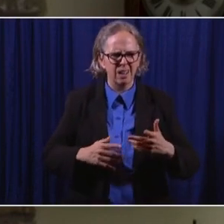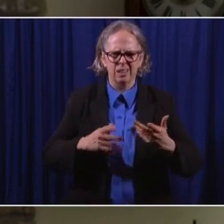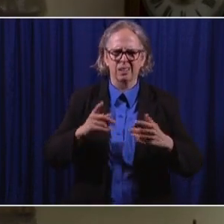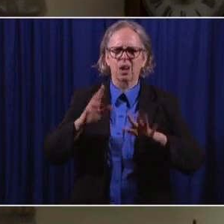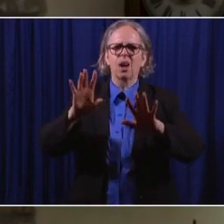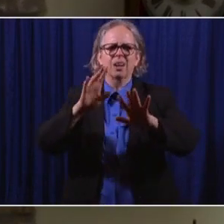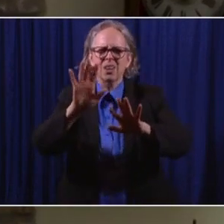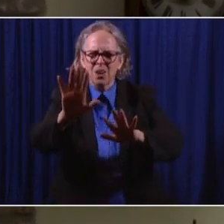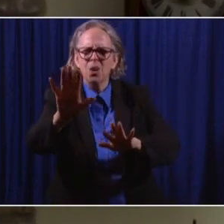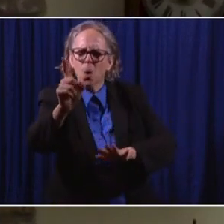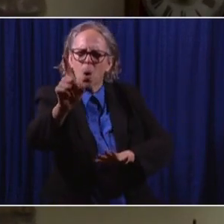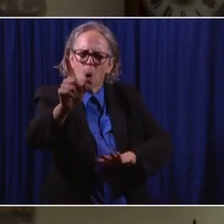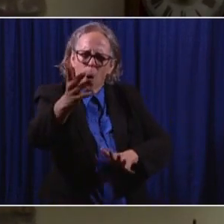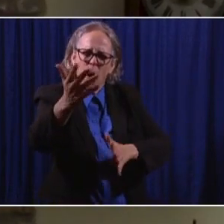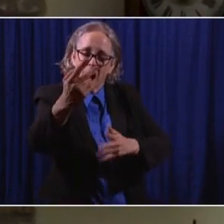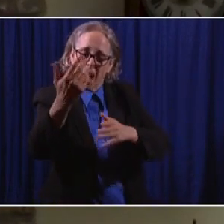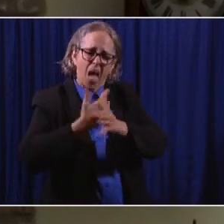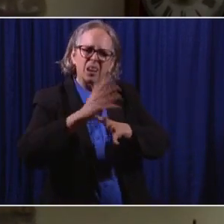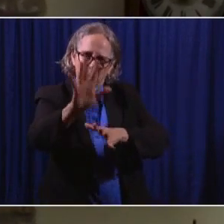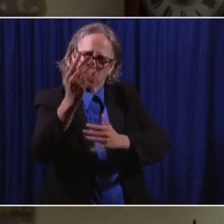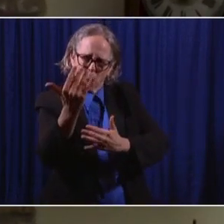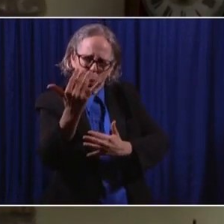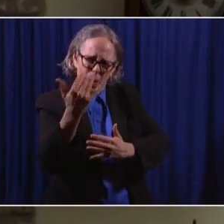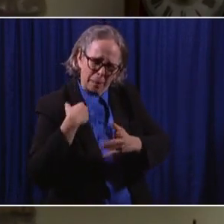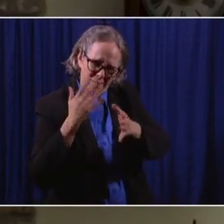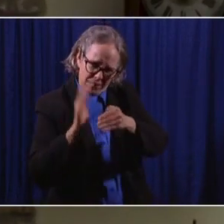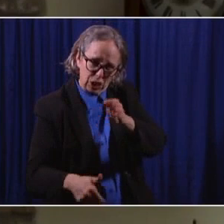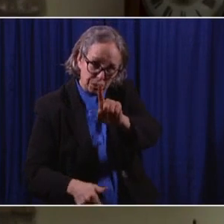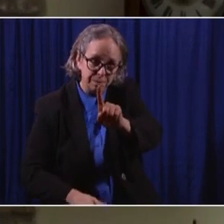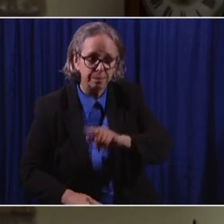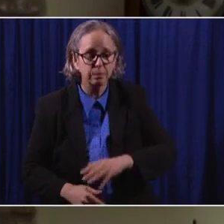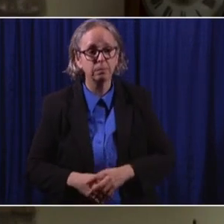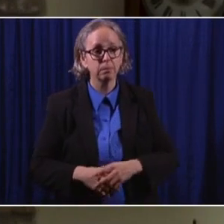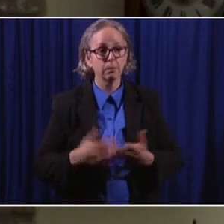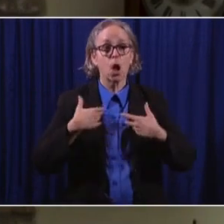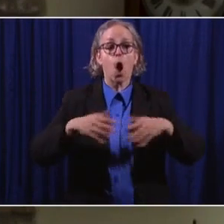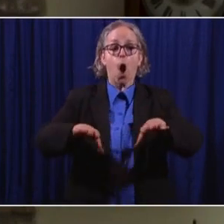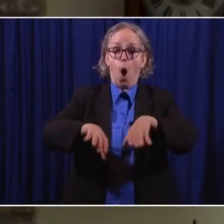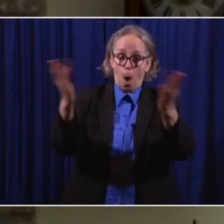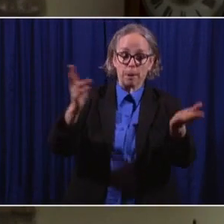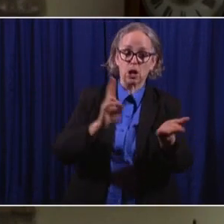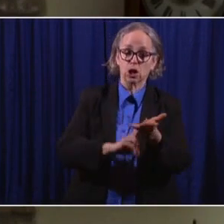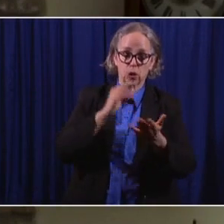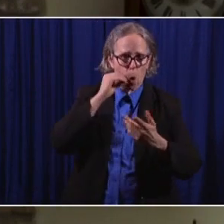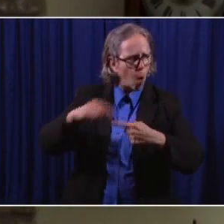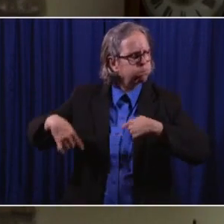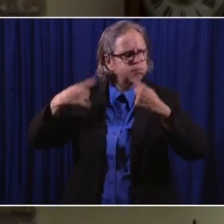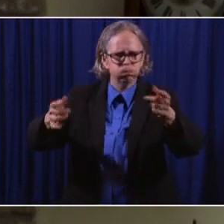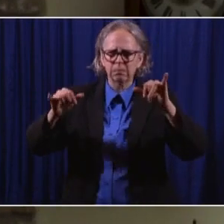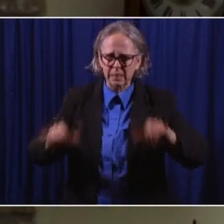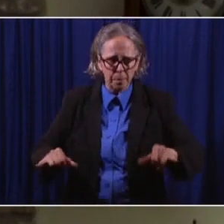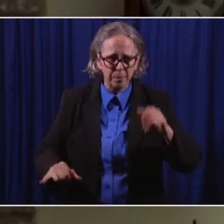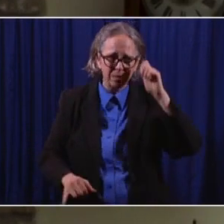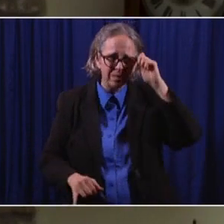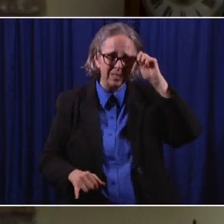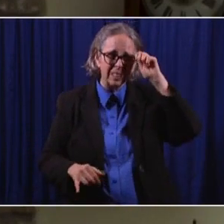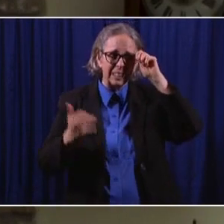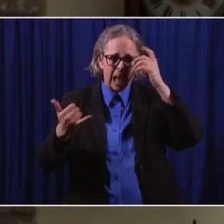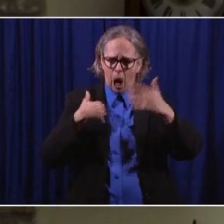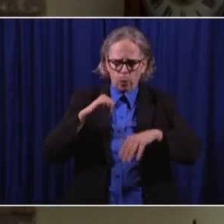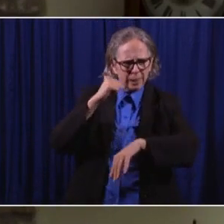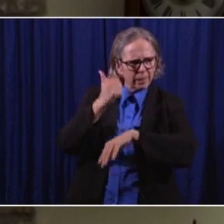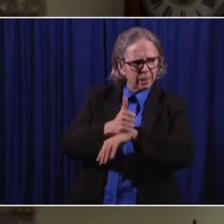that thought, you know, we have opened up the nursing homes. We are now coming forward with a plan about how do